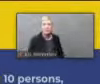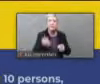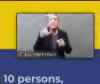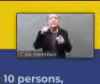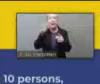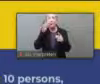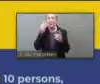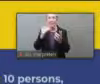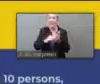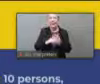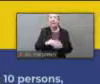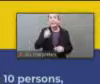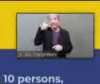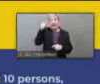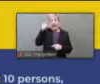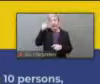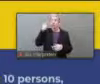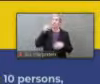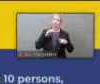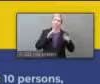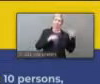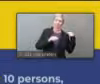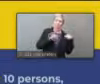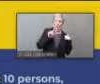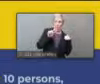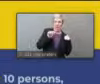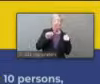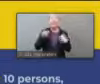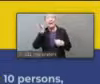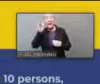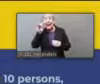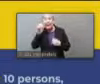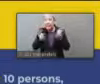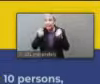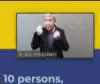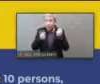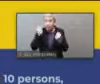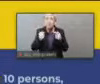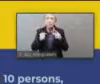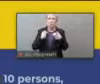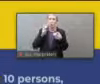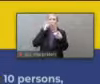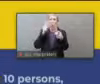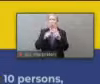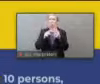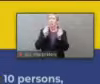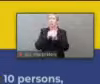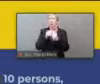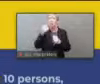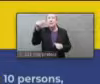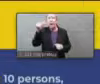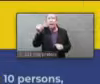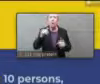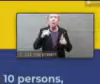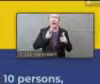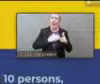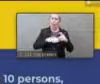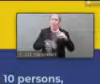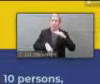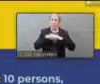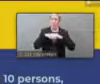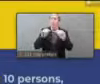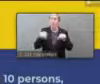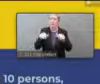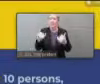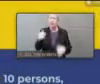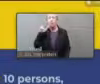the 20. So you see a doubling, 80 vehicles. You can see that basically our capacity limit is about